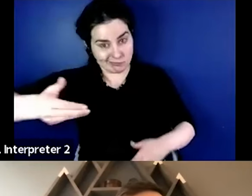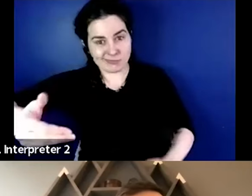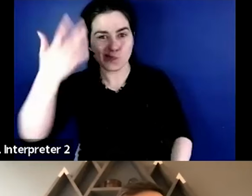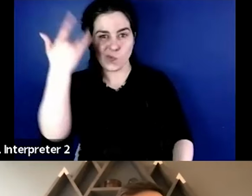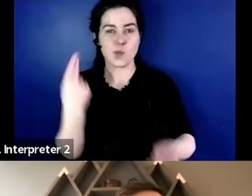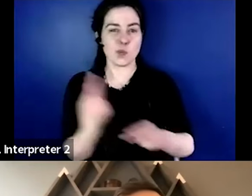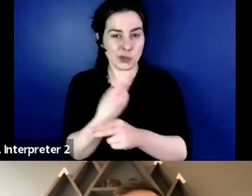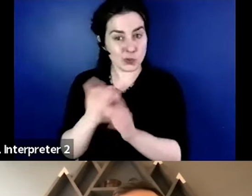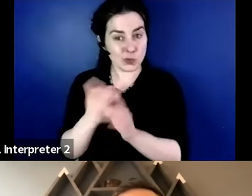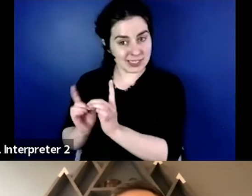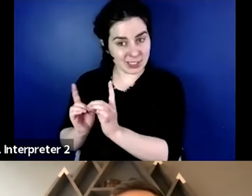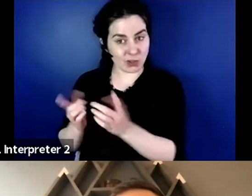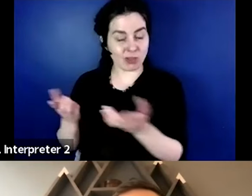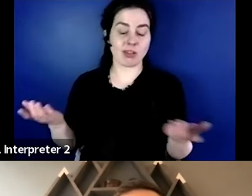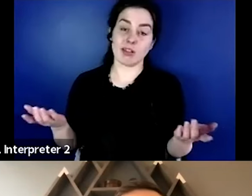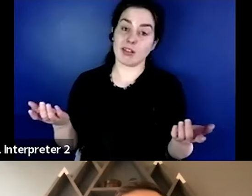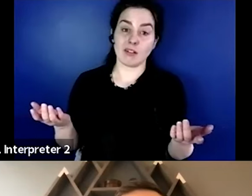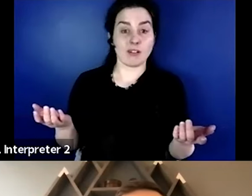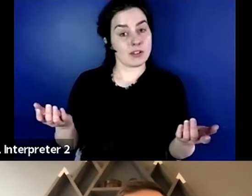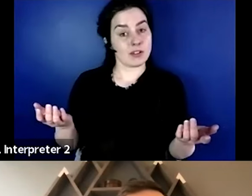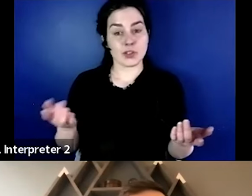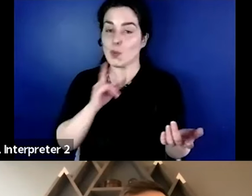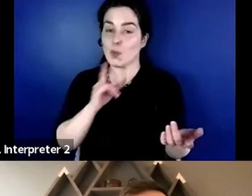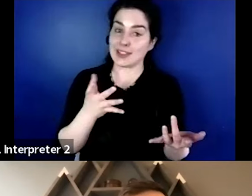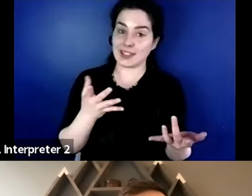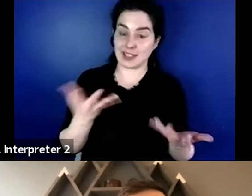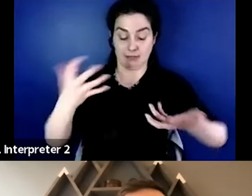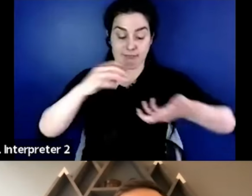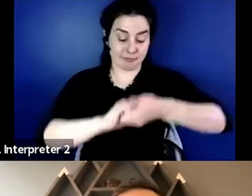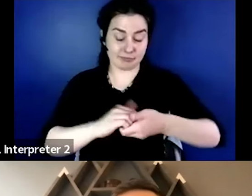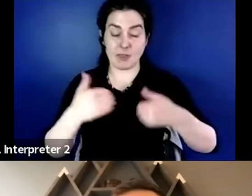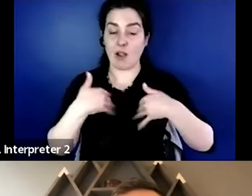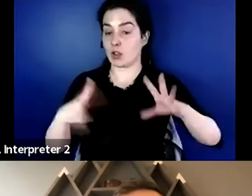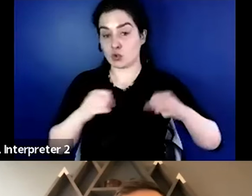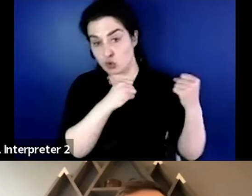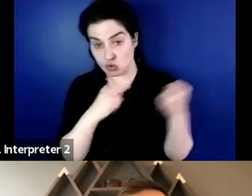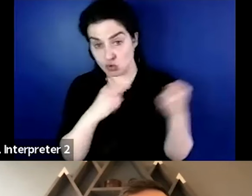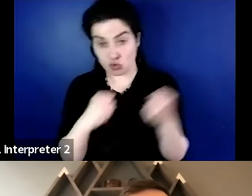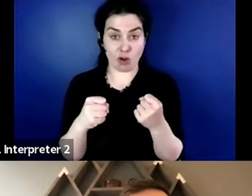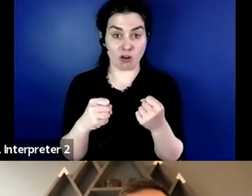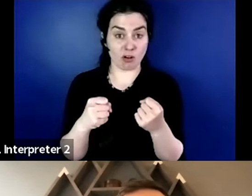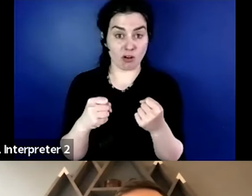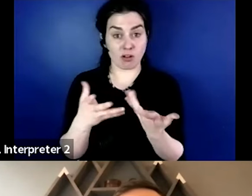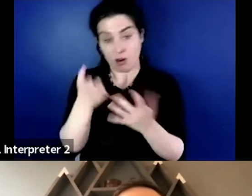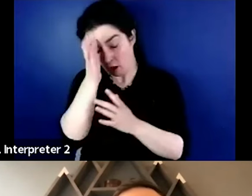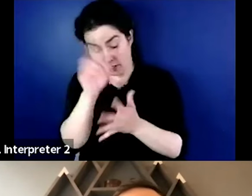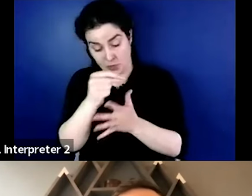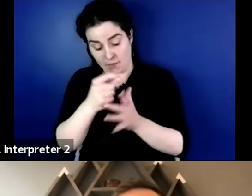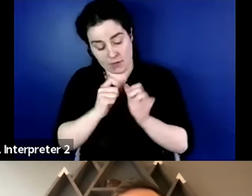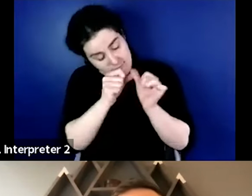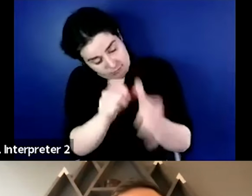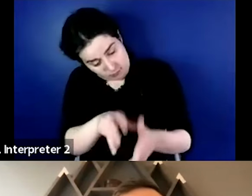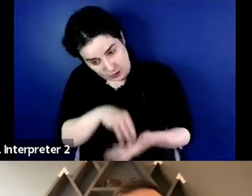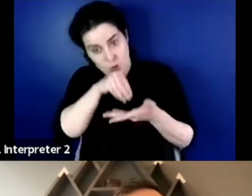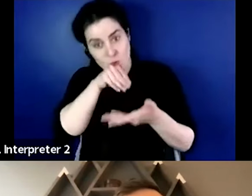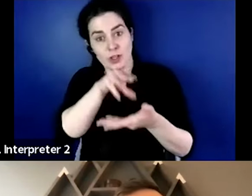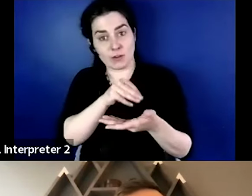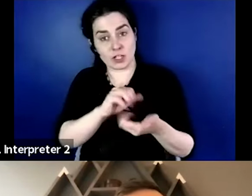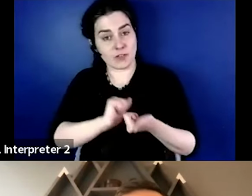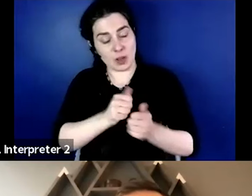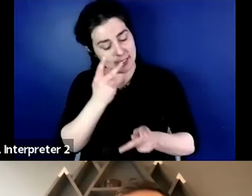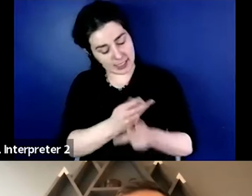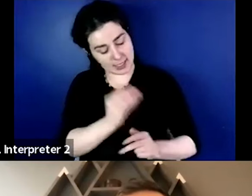spaces. So the strength too in those collaborations are ongoing learning and ways to uphold and push